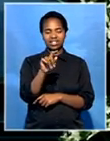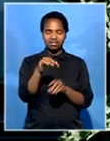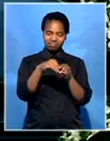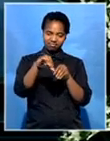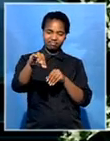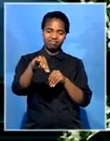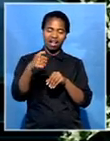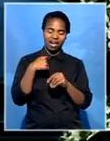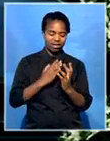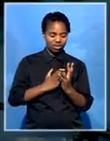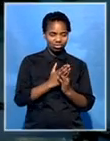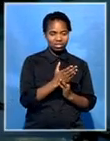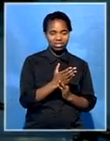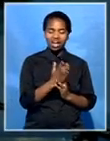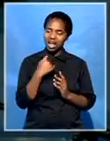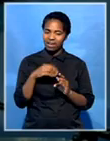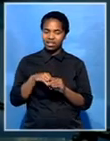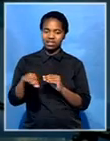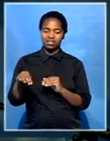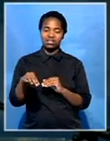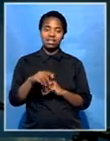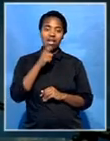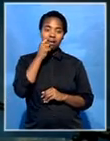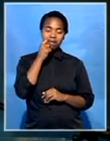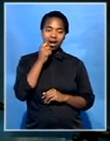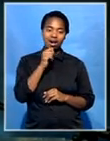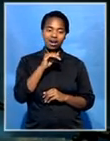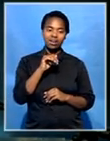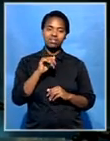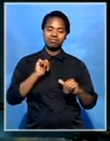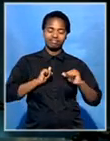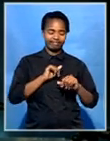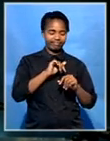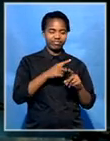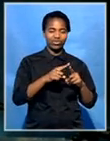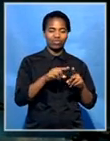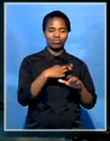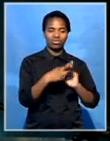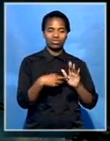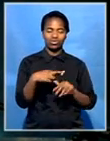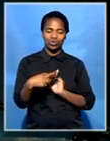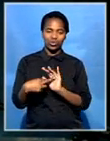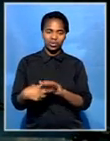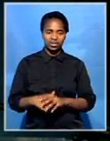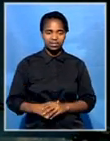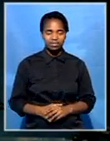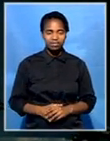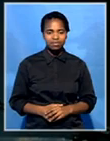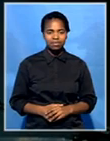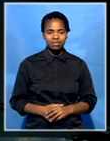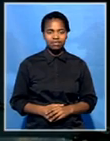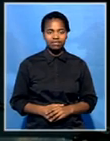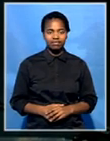entrances. And one man in his time plays many parts," close quotes. It is those different